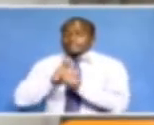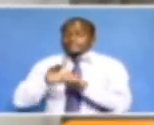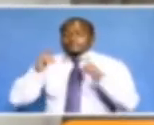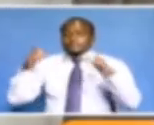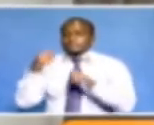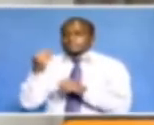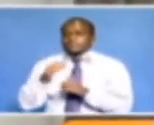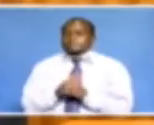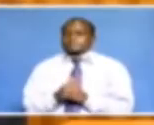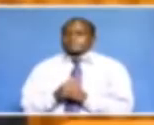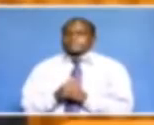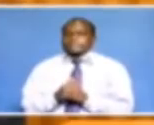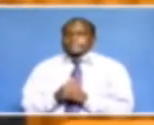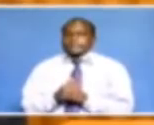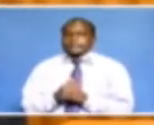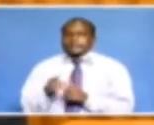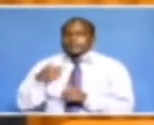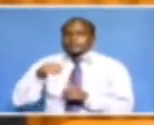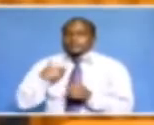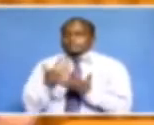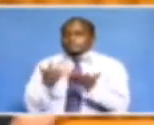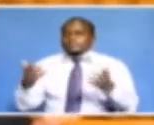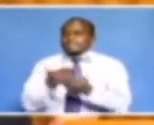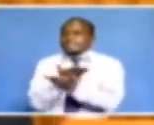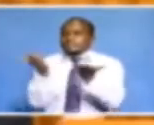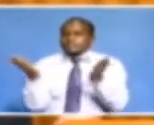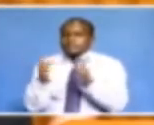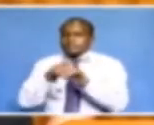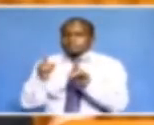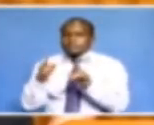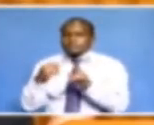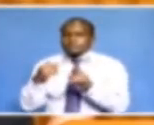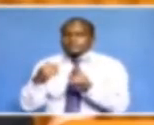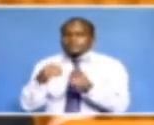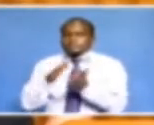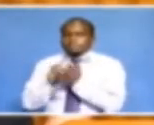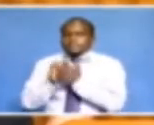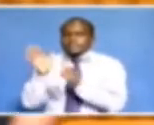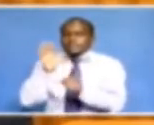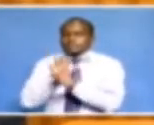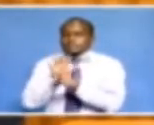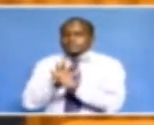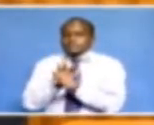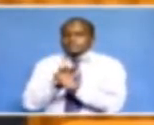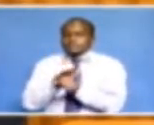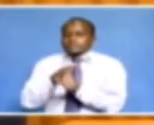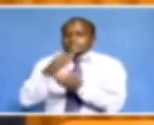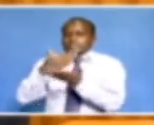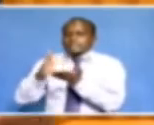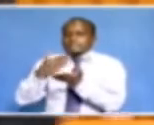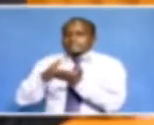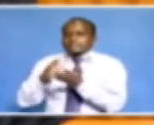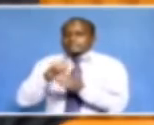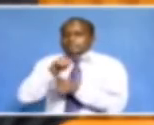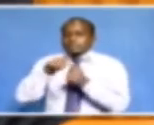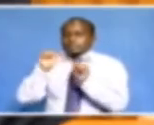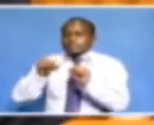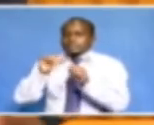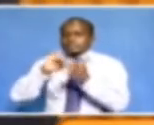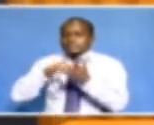in our bottom line. We have properties everywhere, but we are spending a lot of money leasing, while you can just move into our areas.